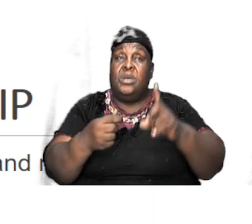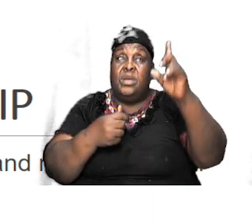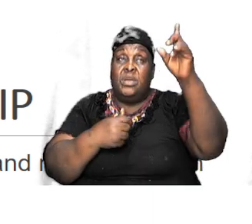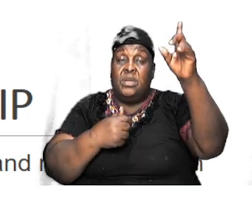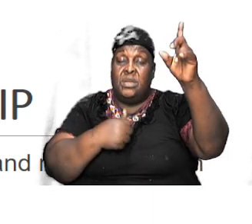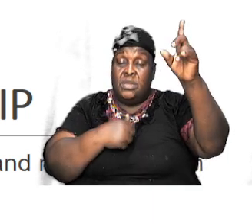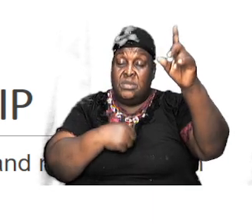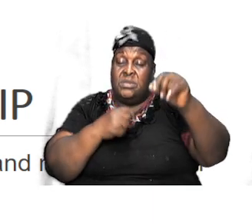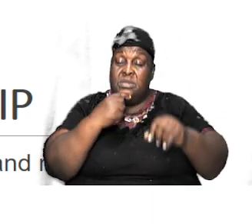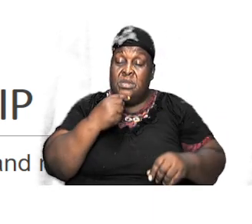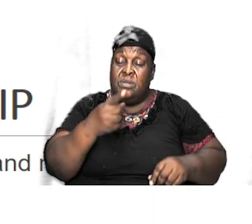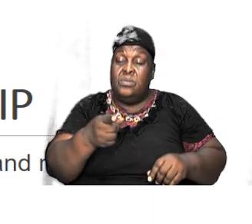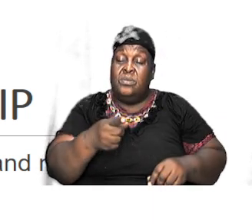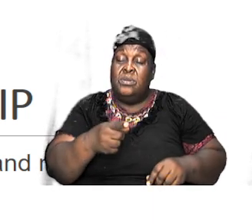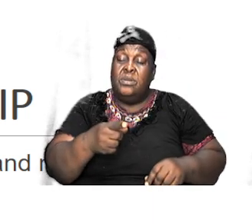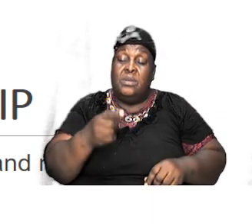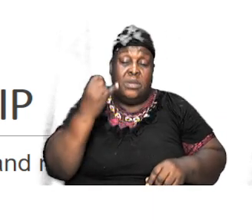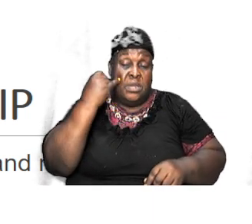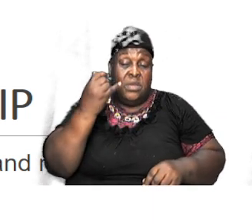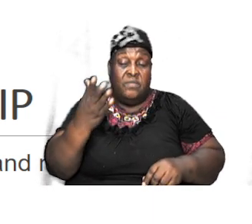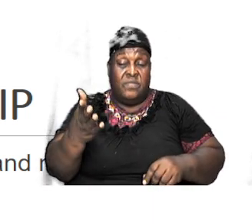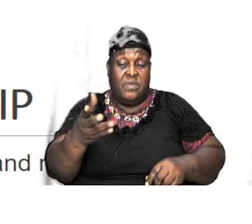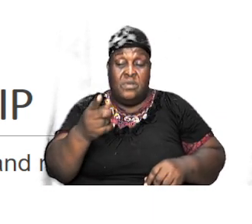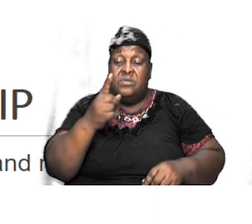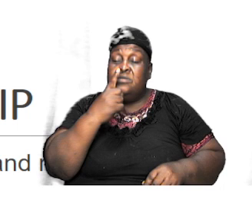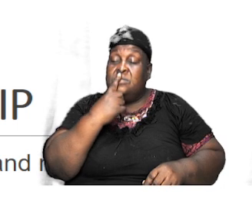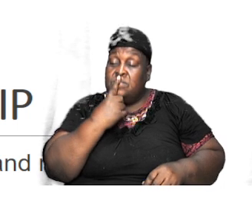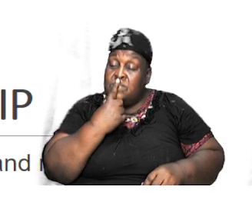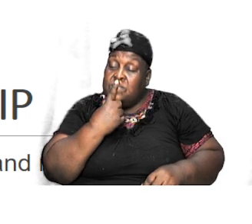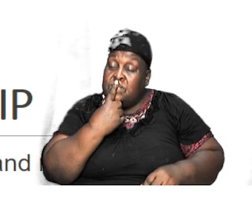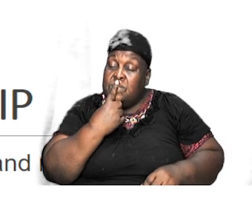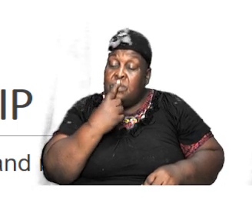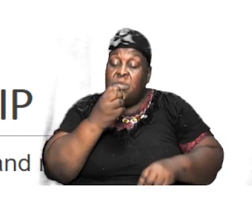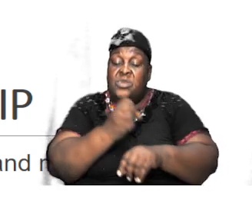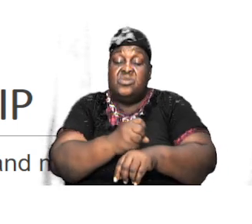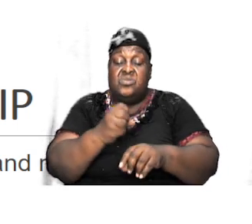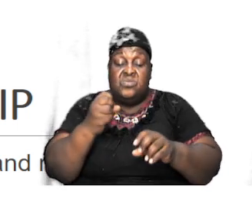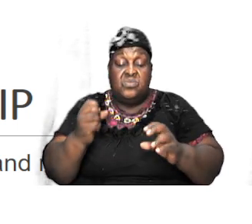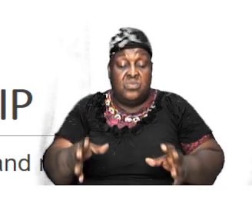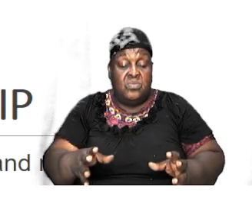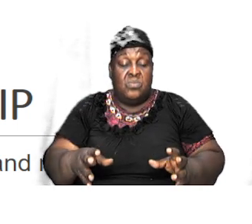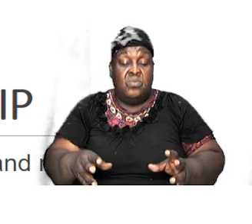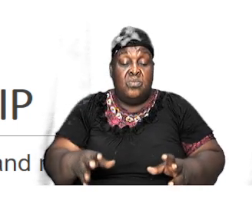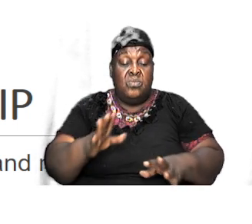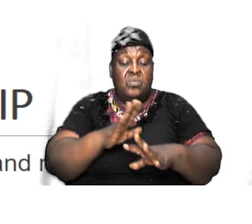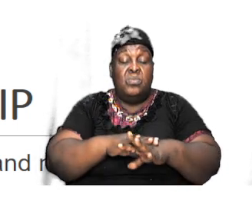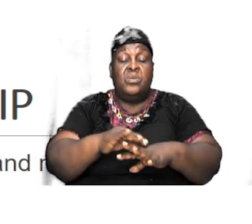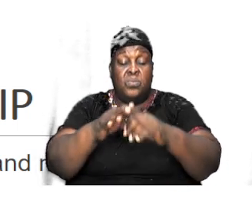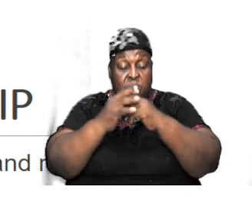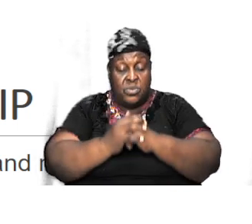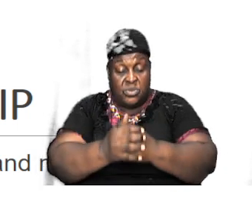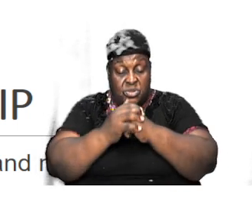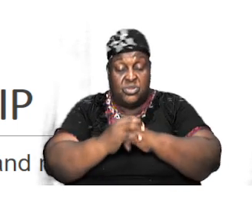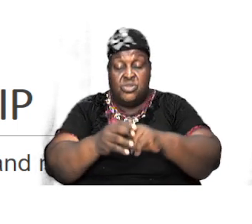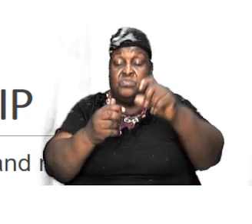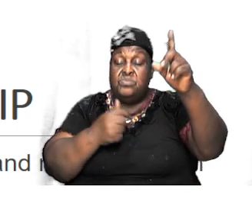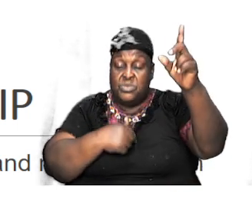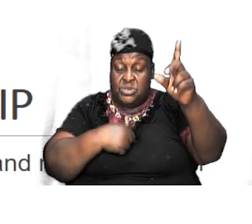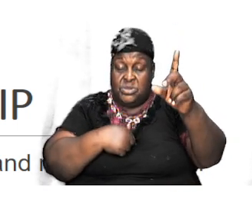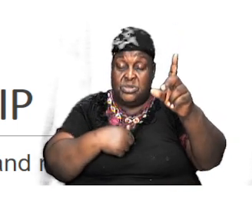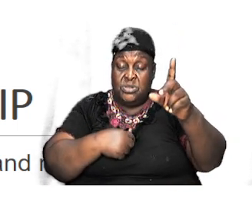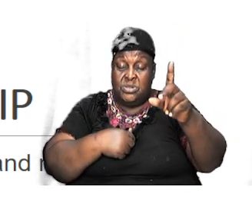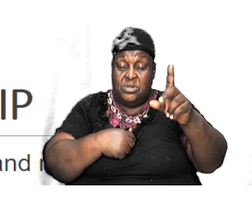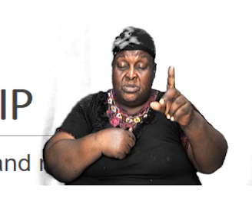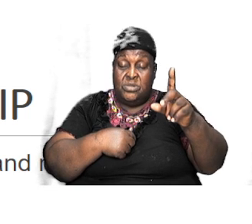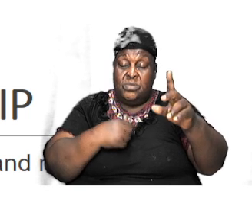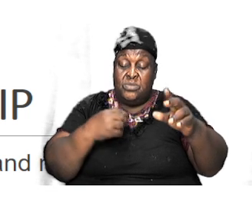I tell you, if they remain silent, the very stone will cry out. So he was encouraging them to